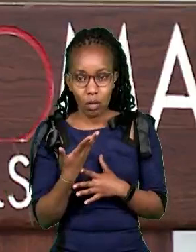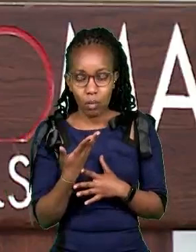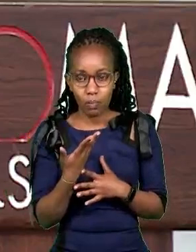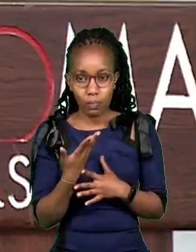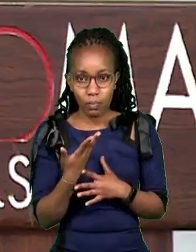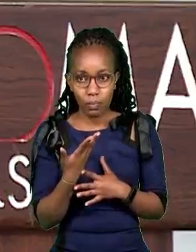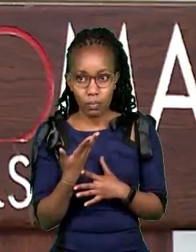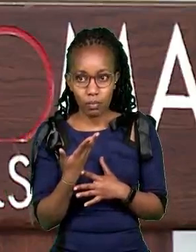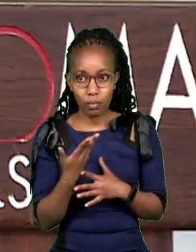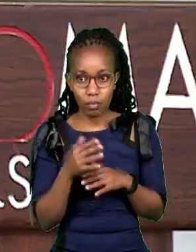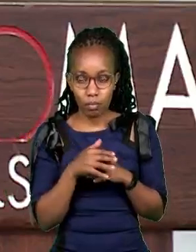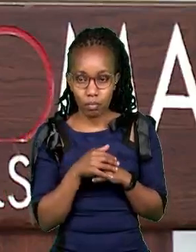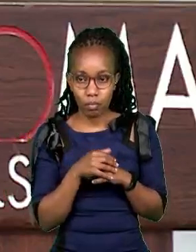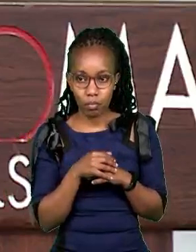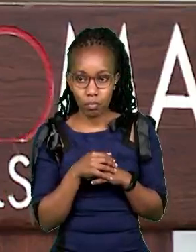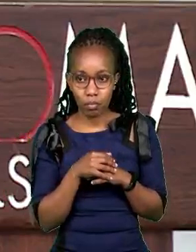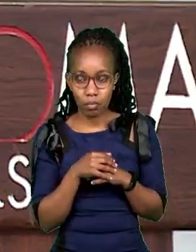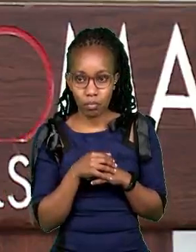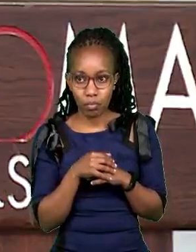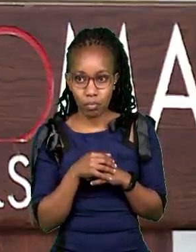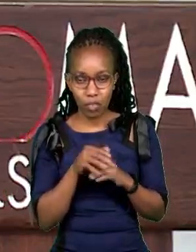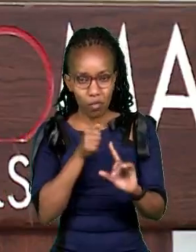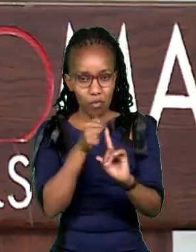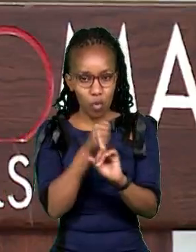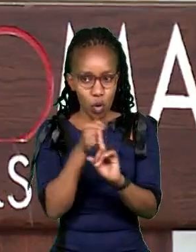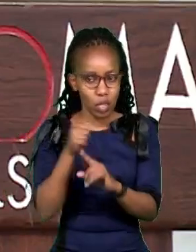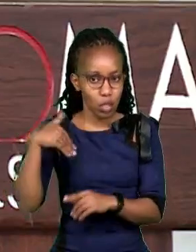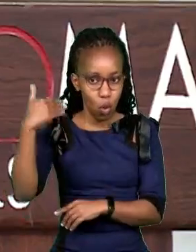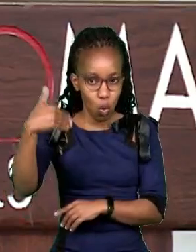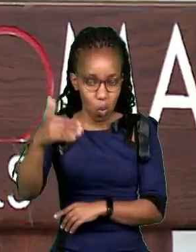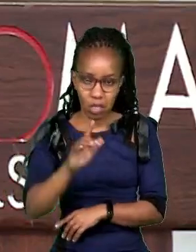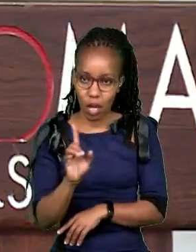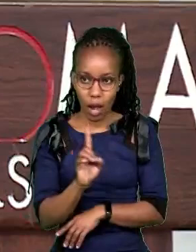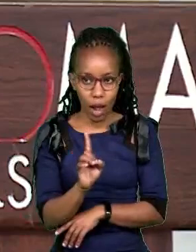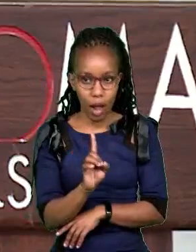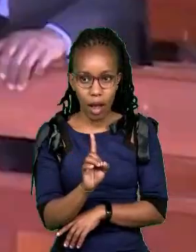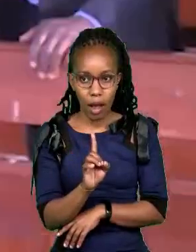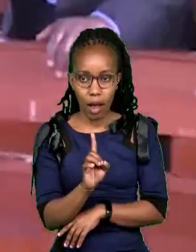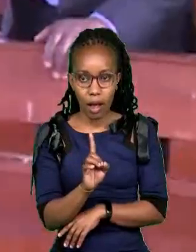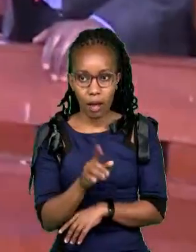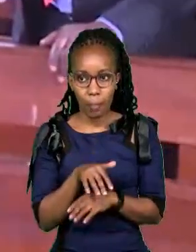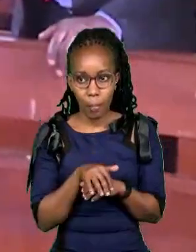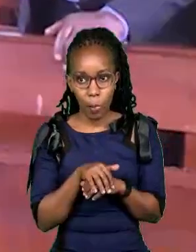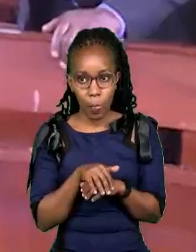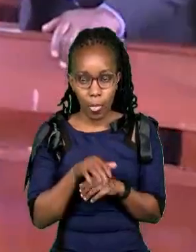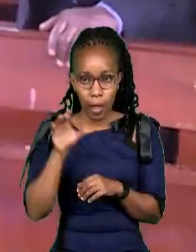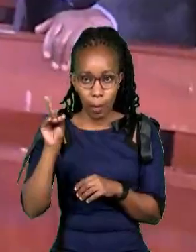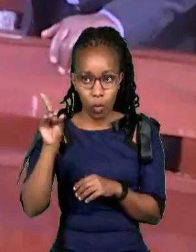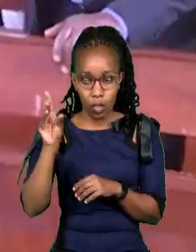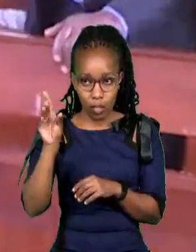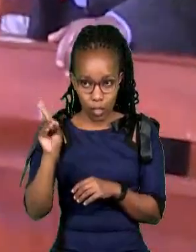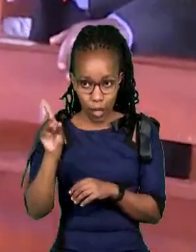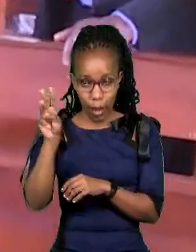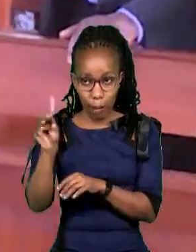that is hell-bent on violence every time there is election. ODM has further condemned the